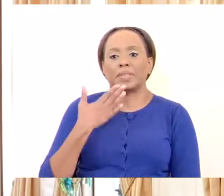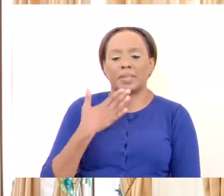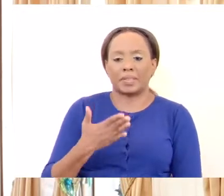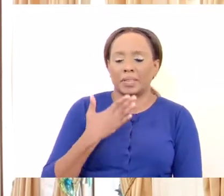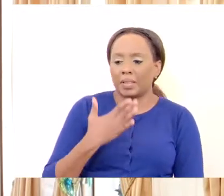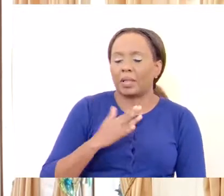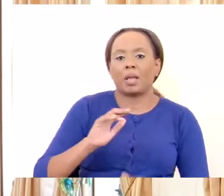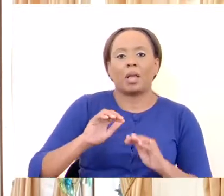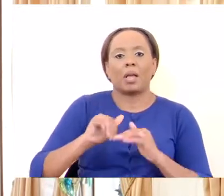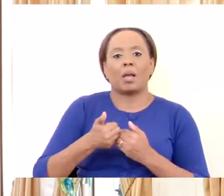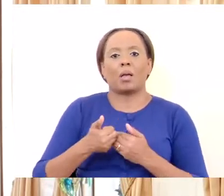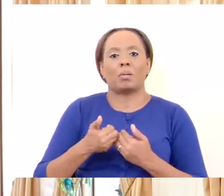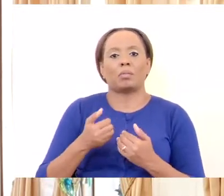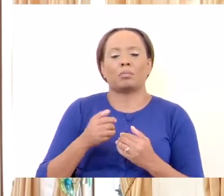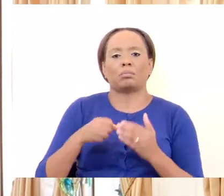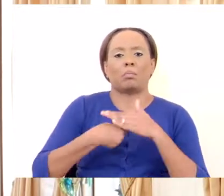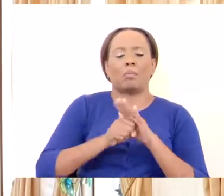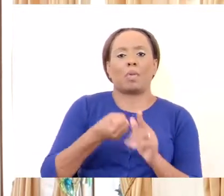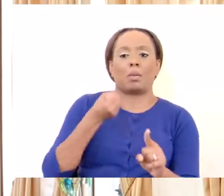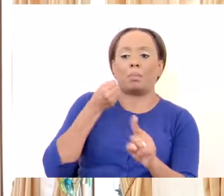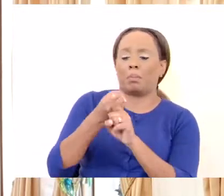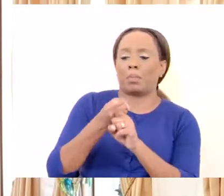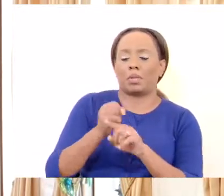they impact young children.